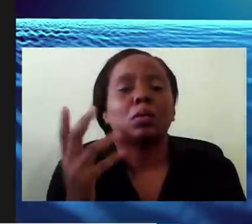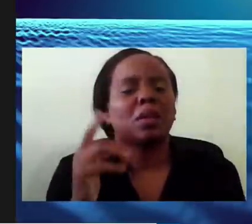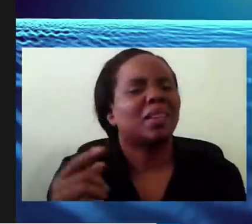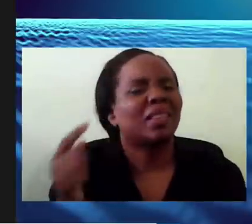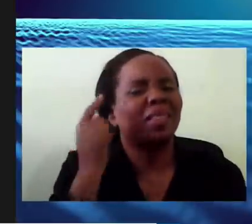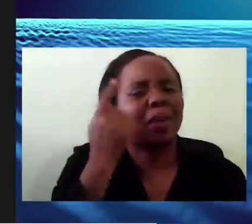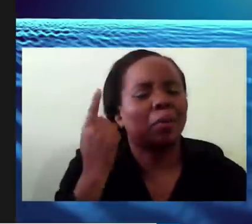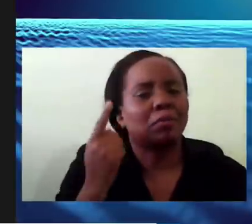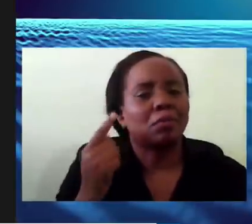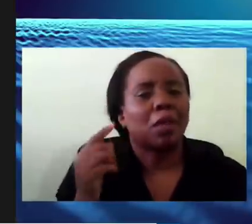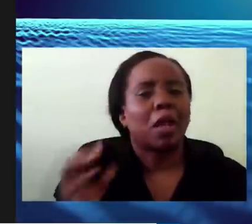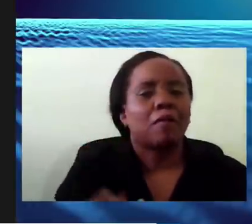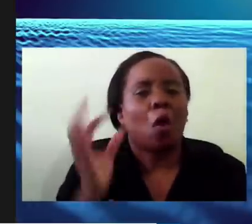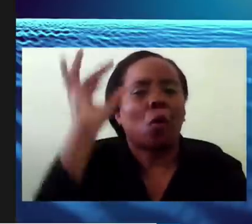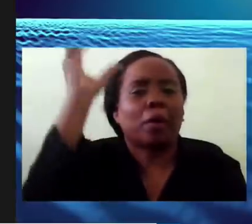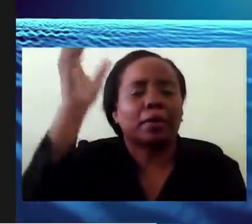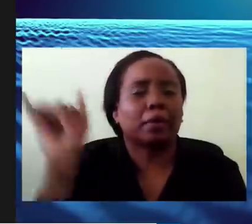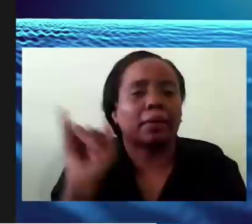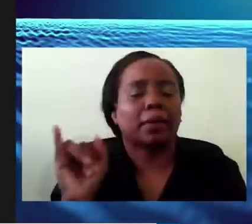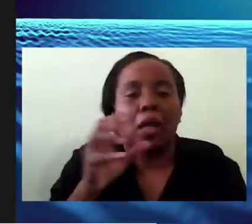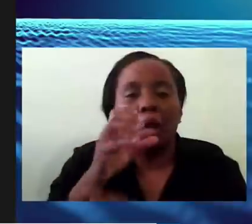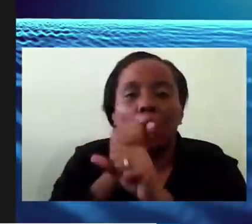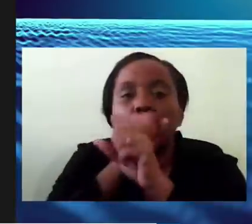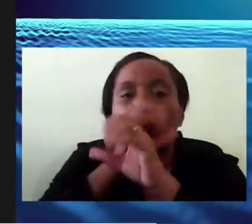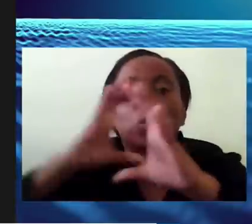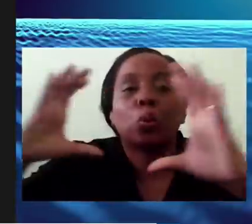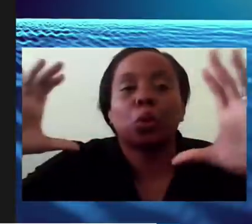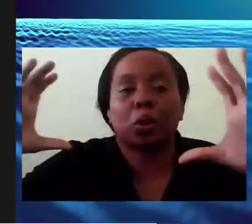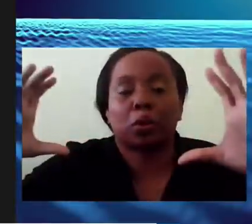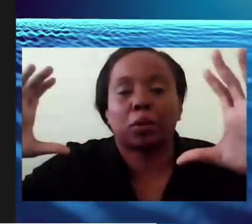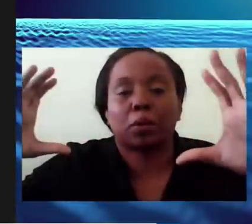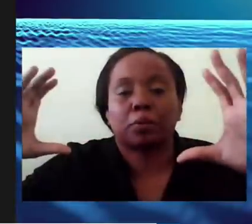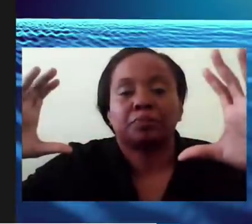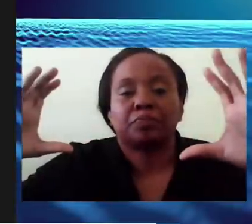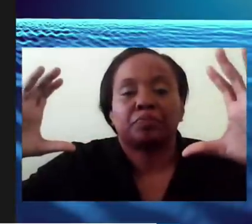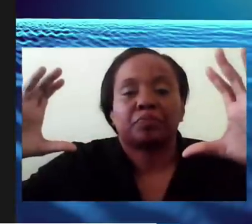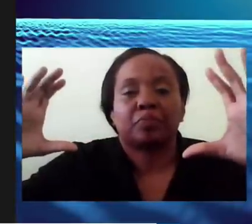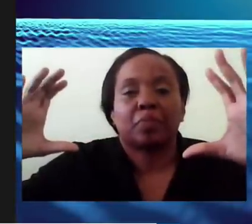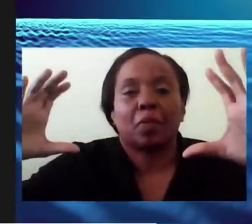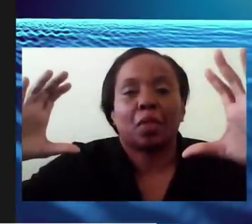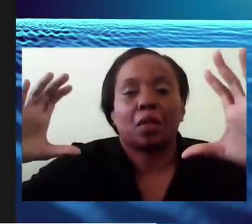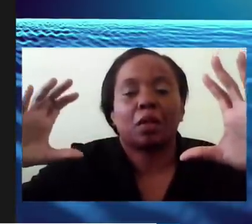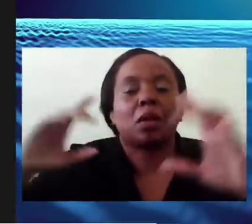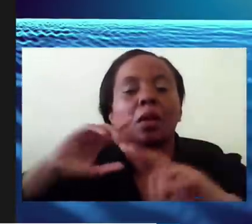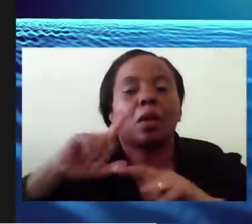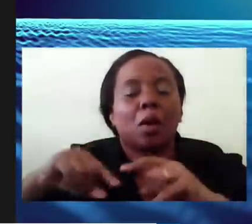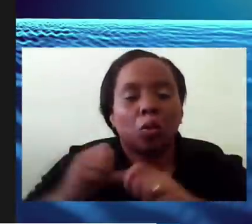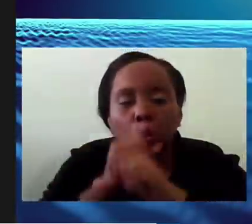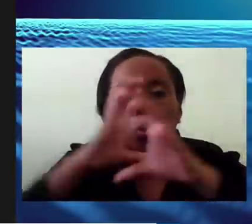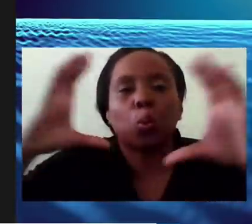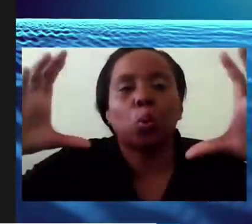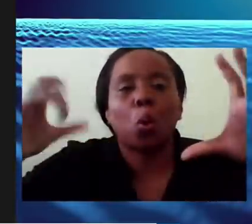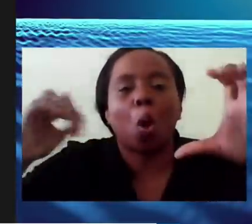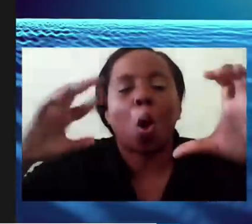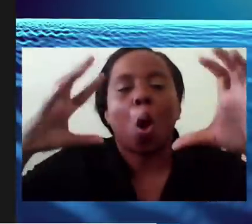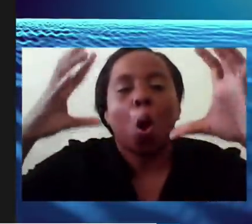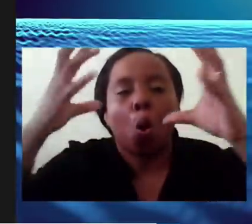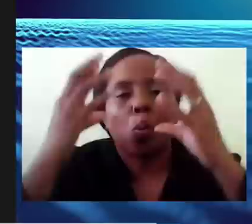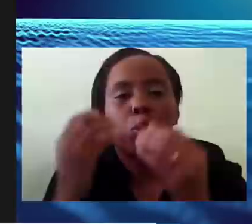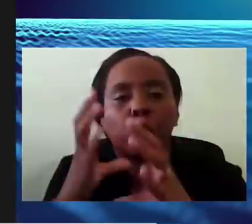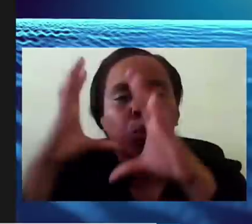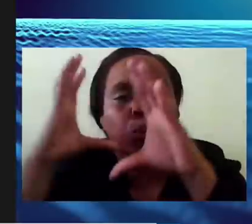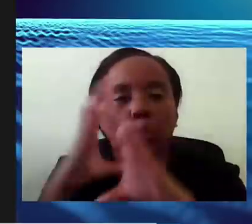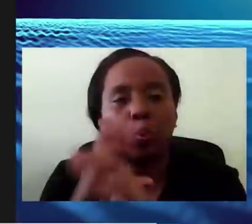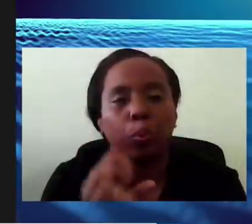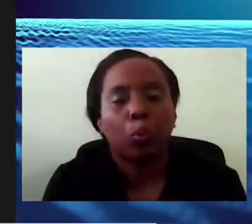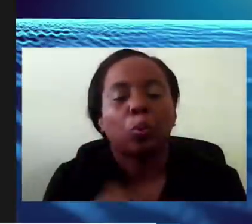balloon, and inflation means magma's filling it, deflation means magma's coming out. So we're looking for that change in